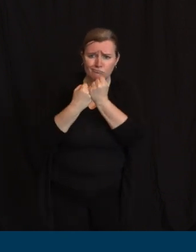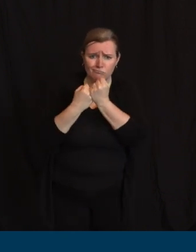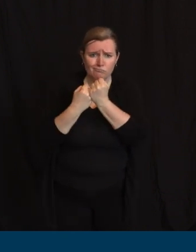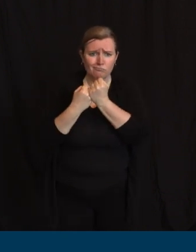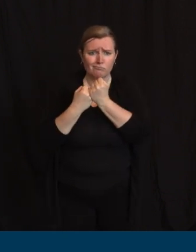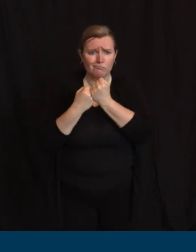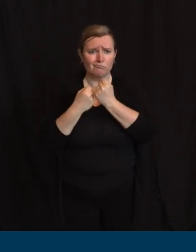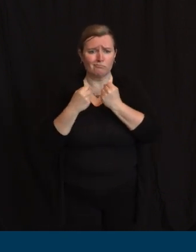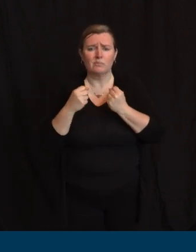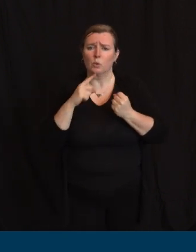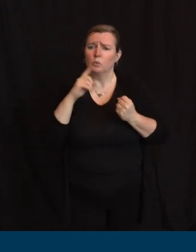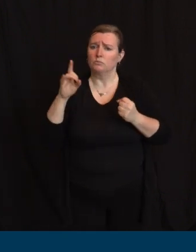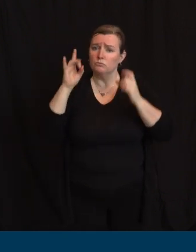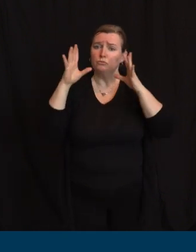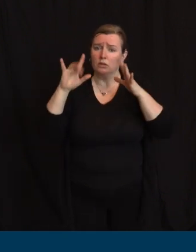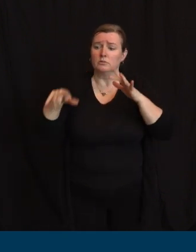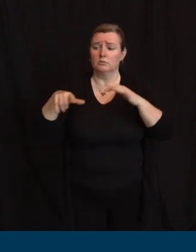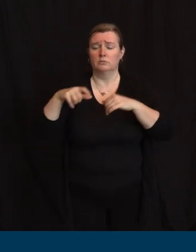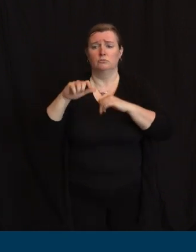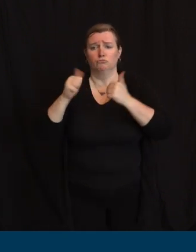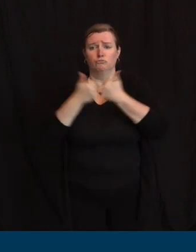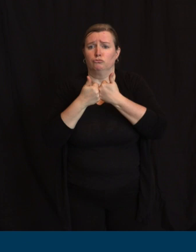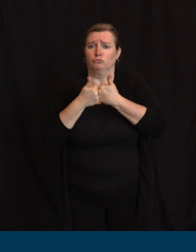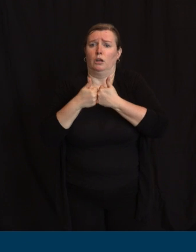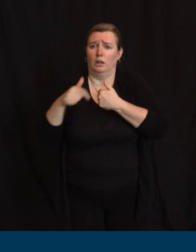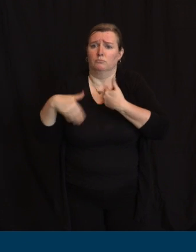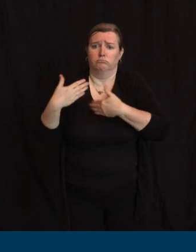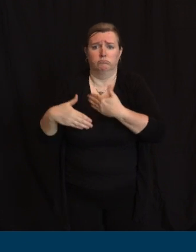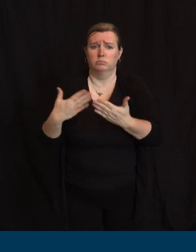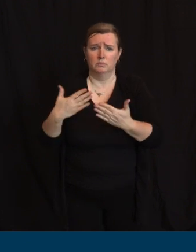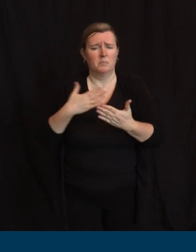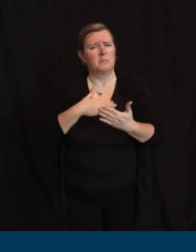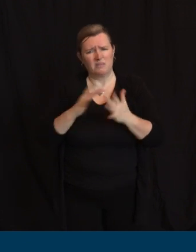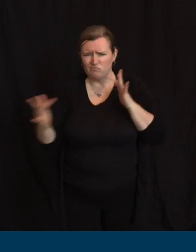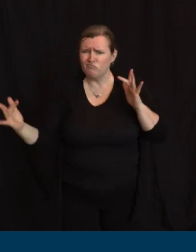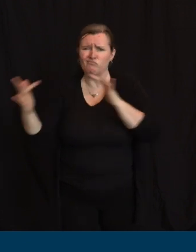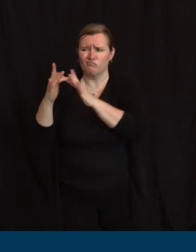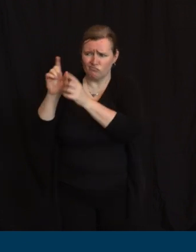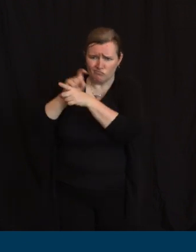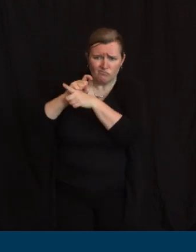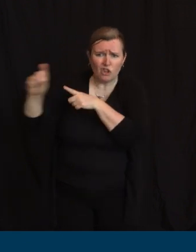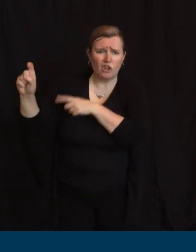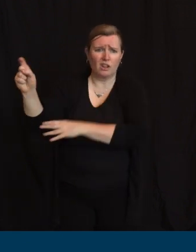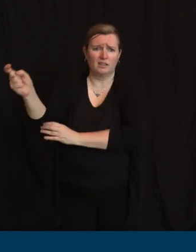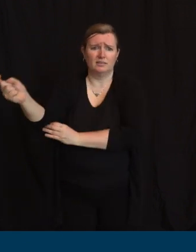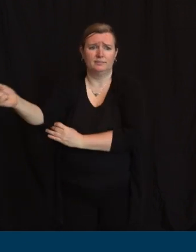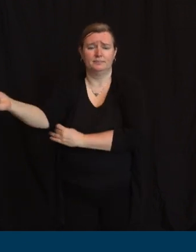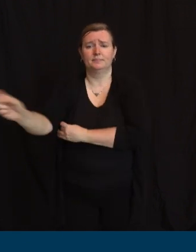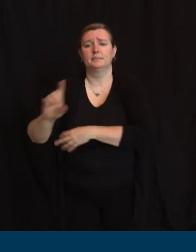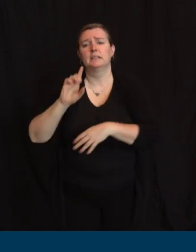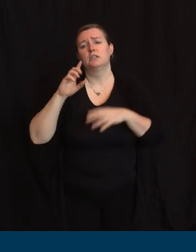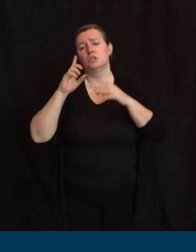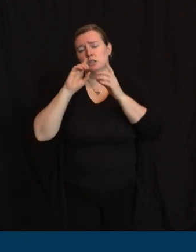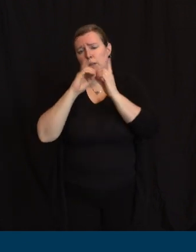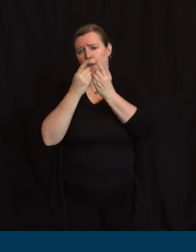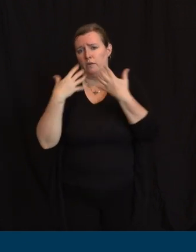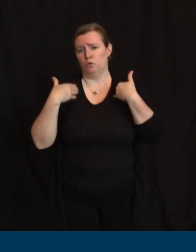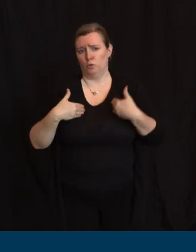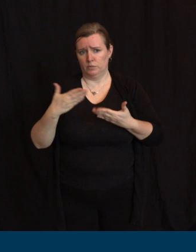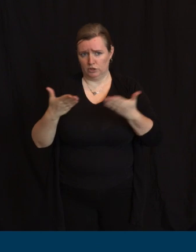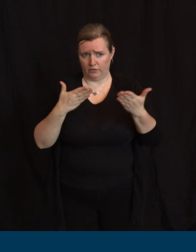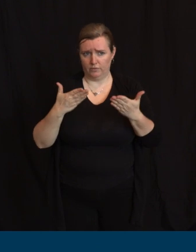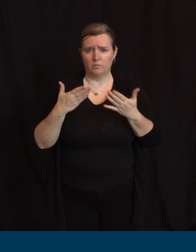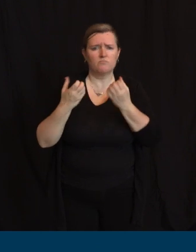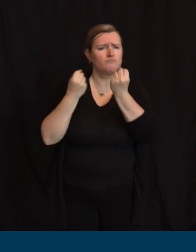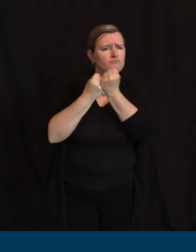you to reach out. Human Services has also partnered with Access of St. Joseph's Health in Paterson